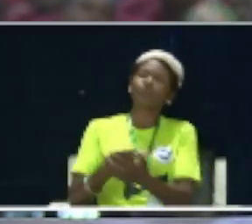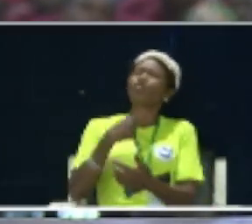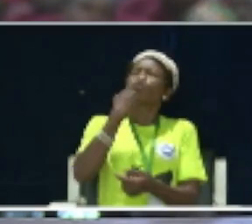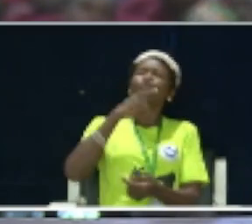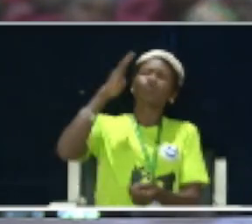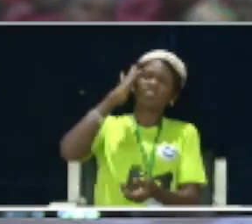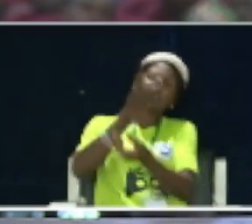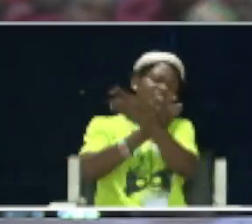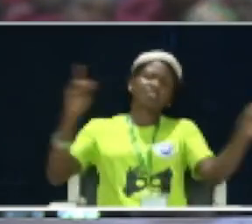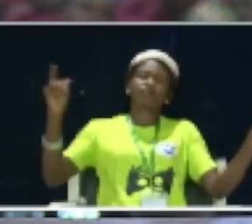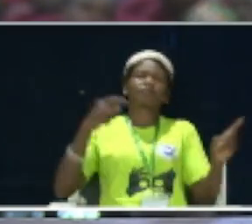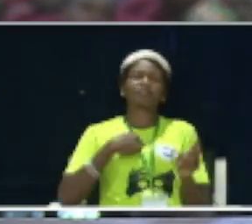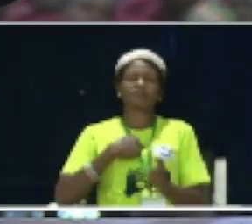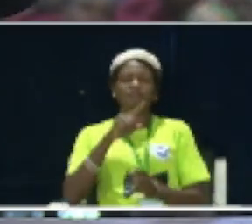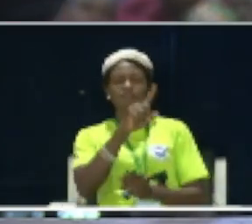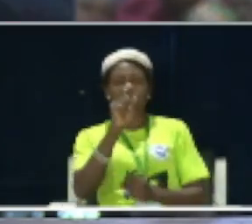shall deliver me?